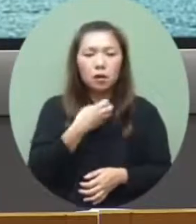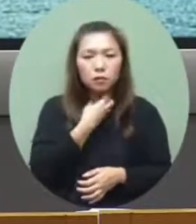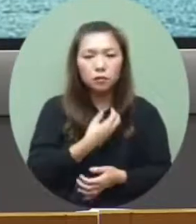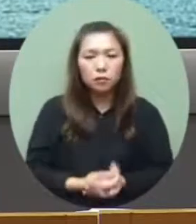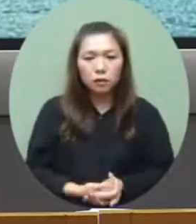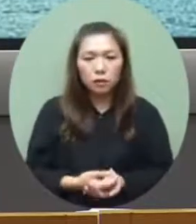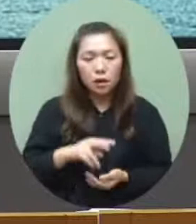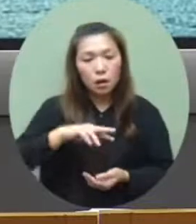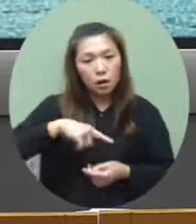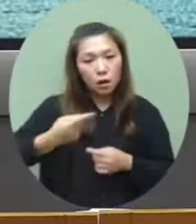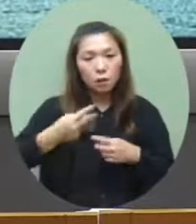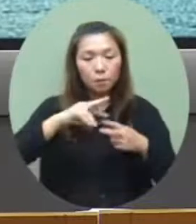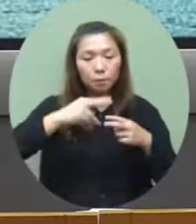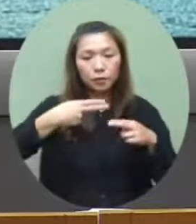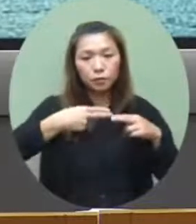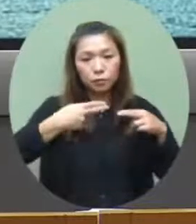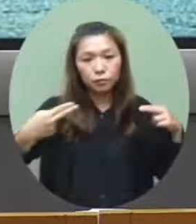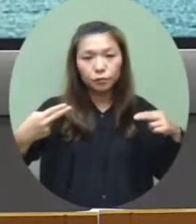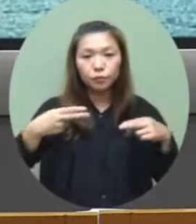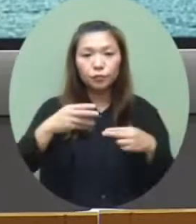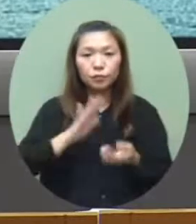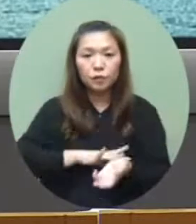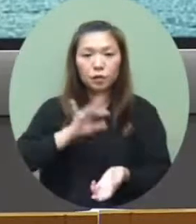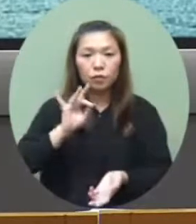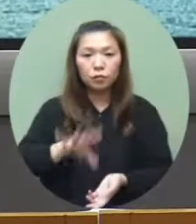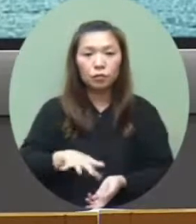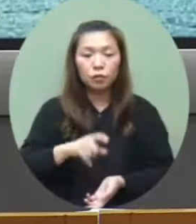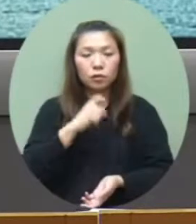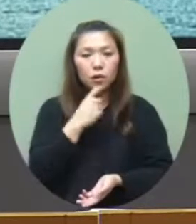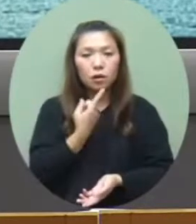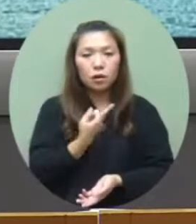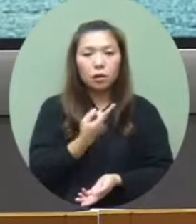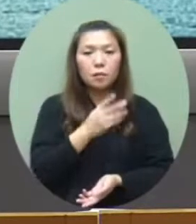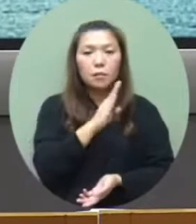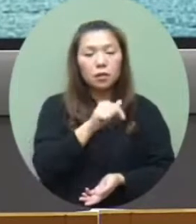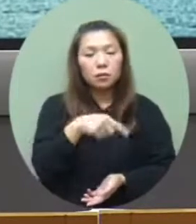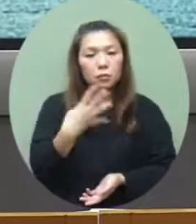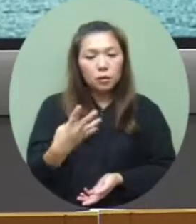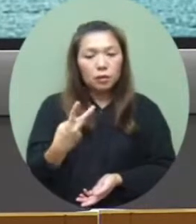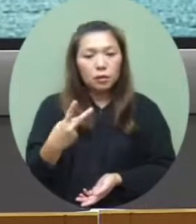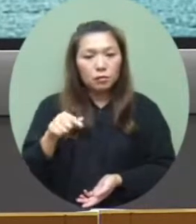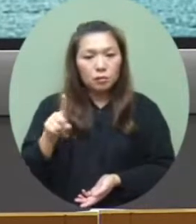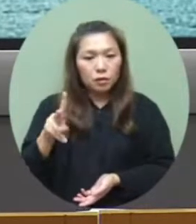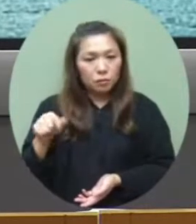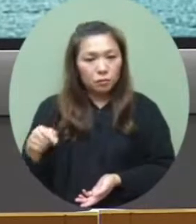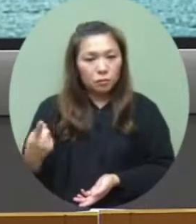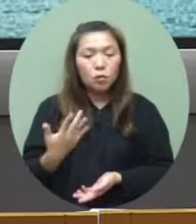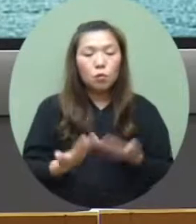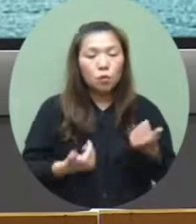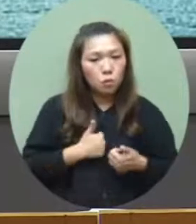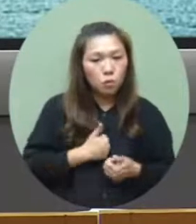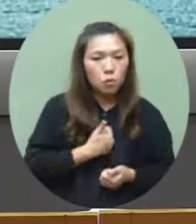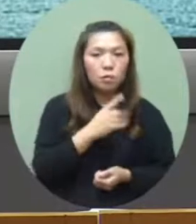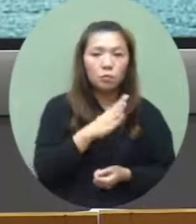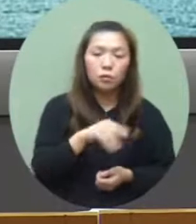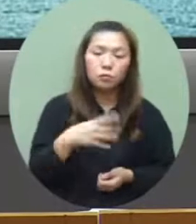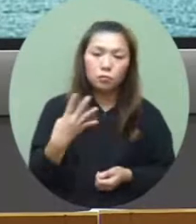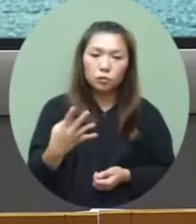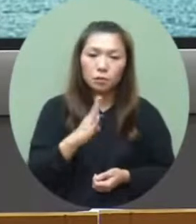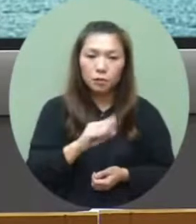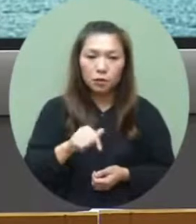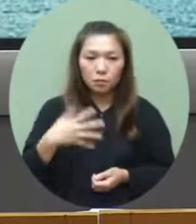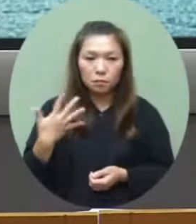confirmed positive. We didn't establish the link. And also the subvariant, BA 2.12.1 or